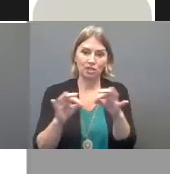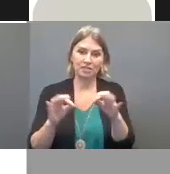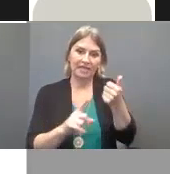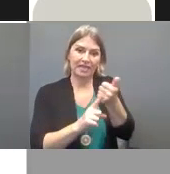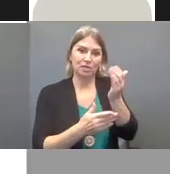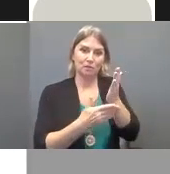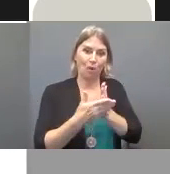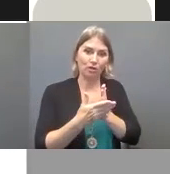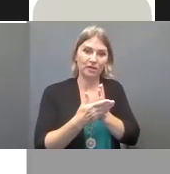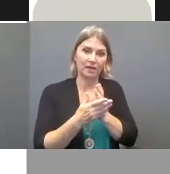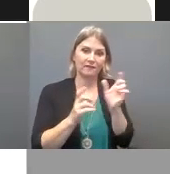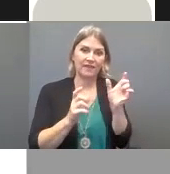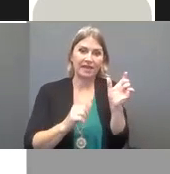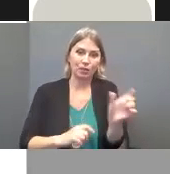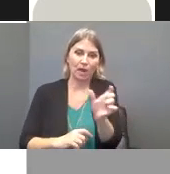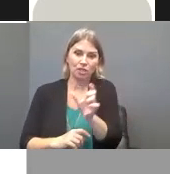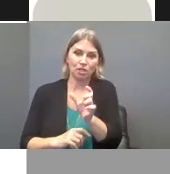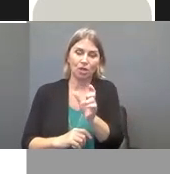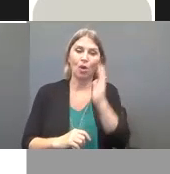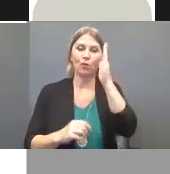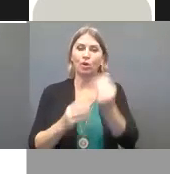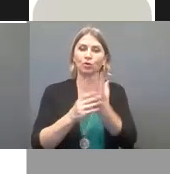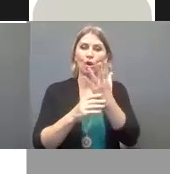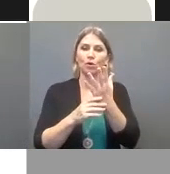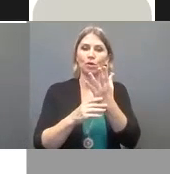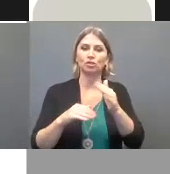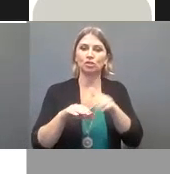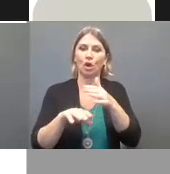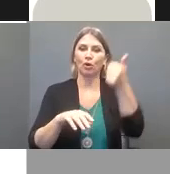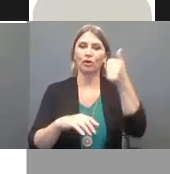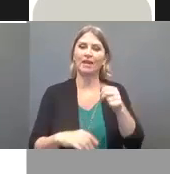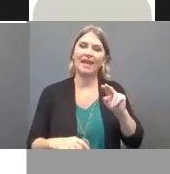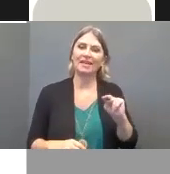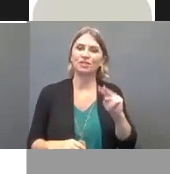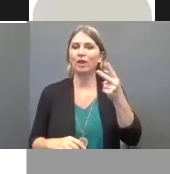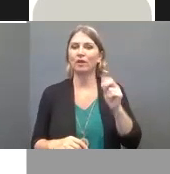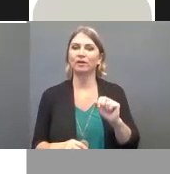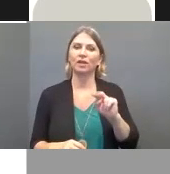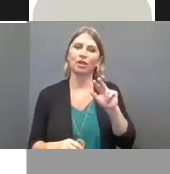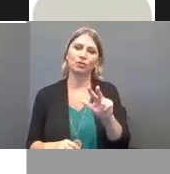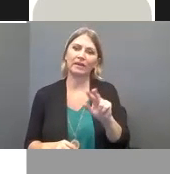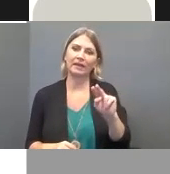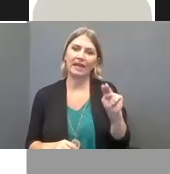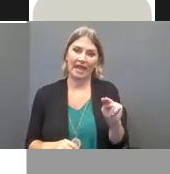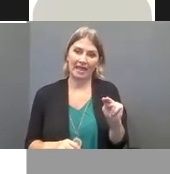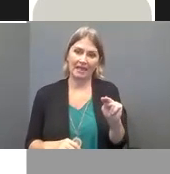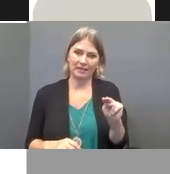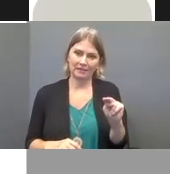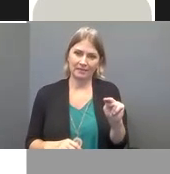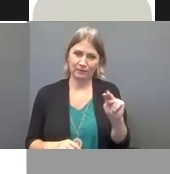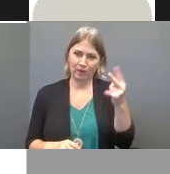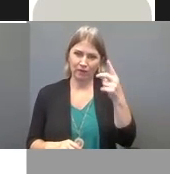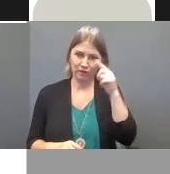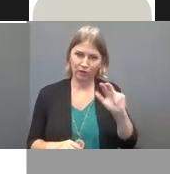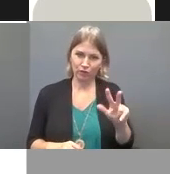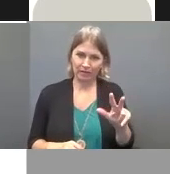of our equation grows slower or equal to n squared for n squared for 3n, and n squared for log n. So if